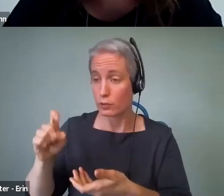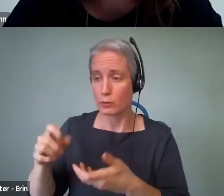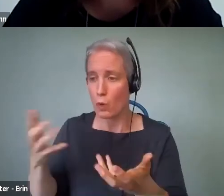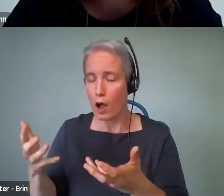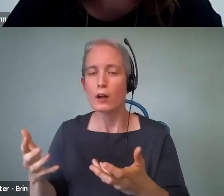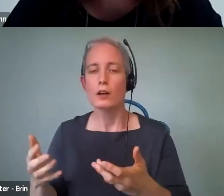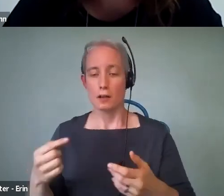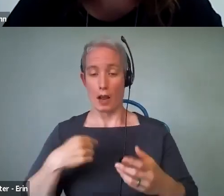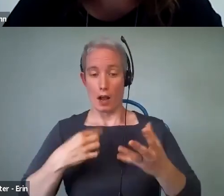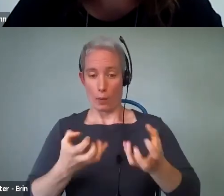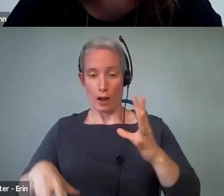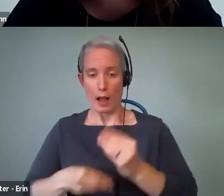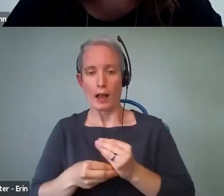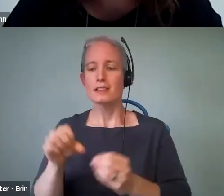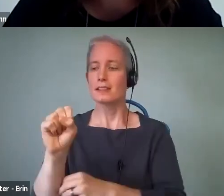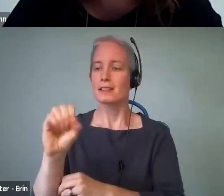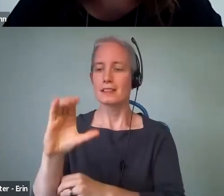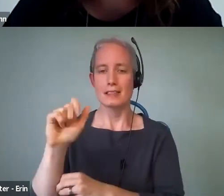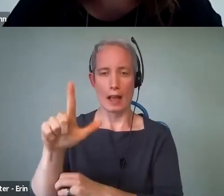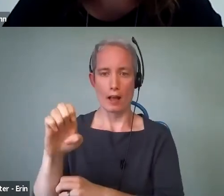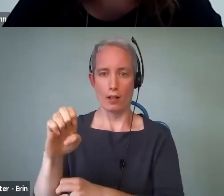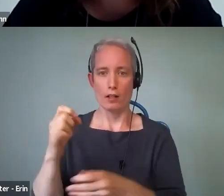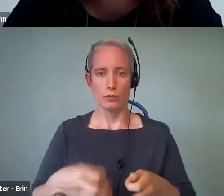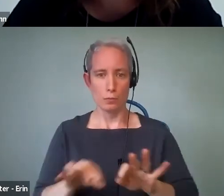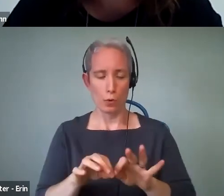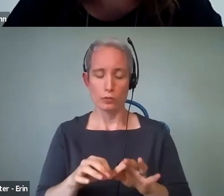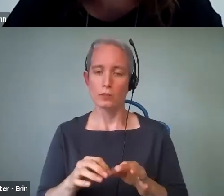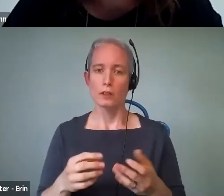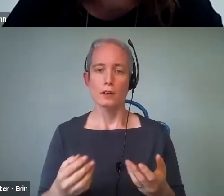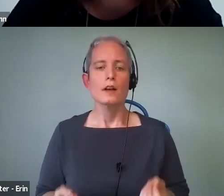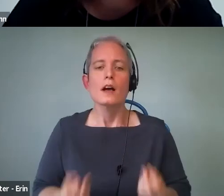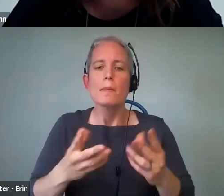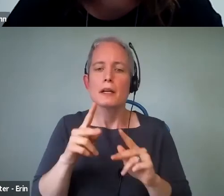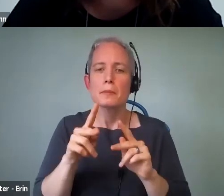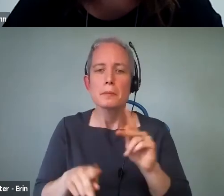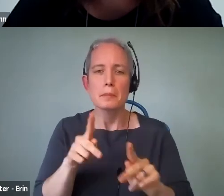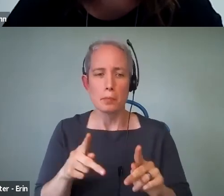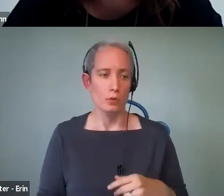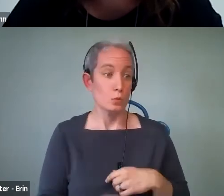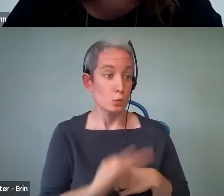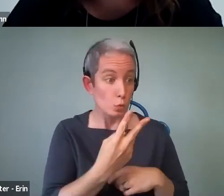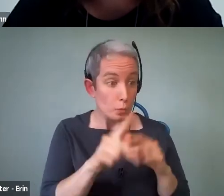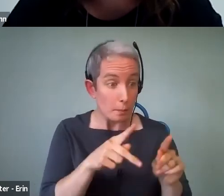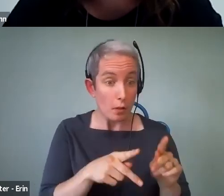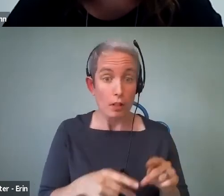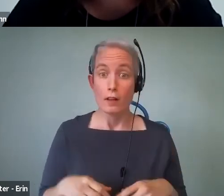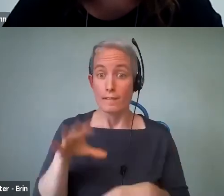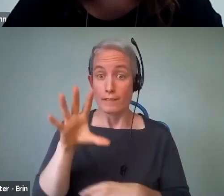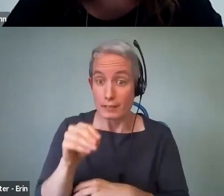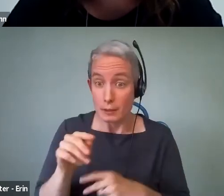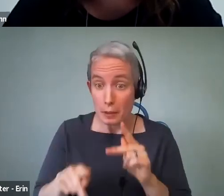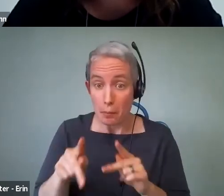about a hub with 2 people or 20 people or 50 people? Yeah. Interestingly, in